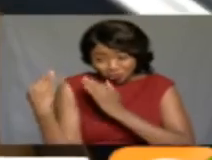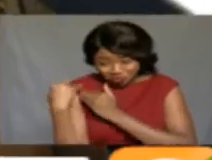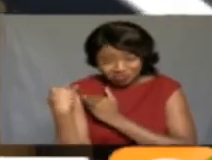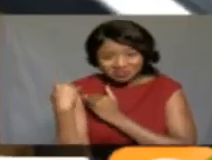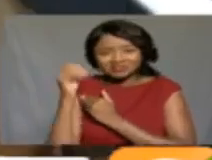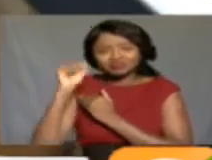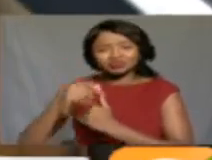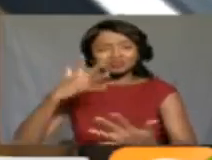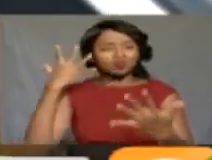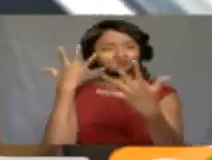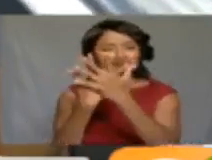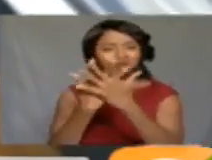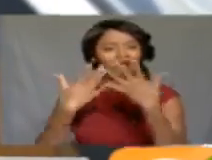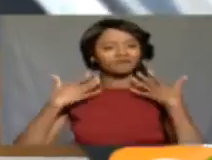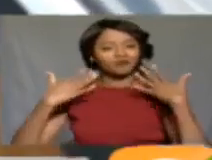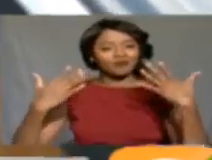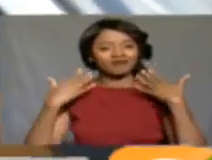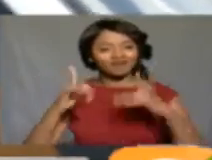imprisonment.